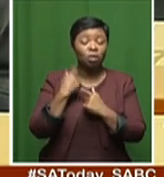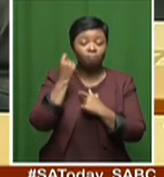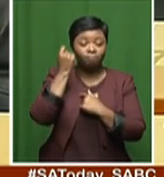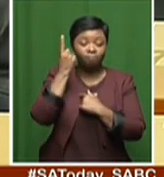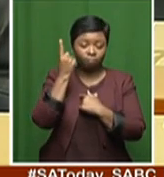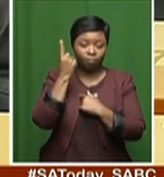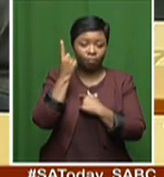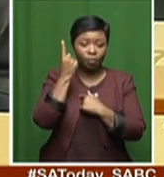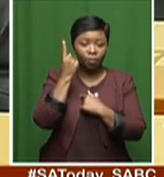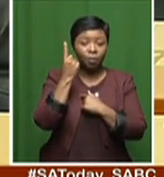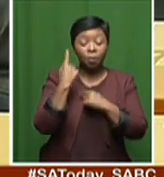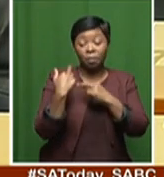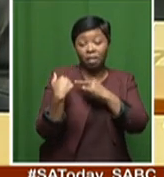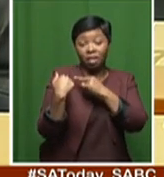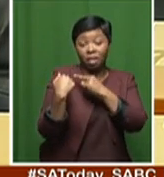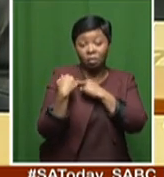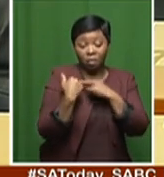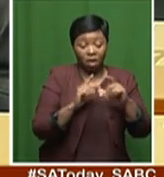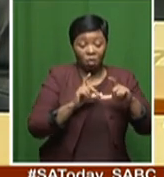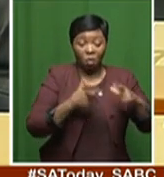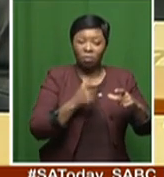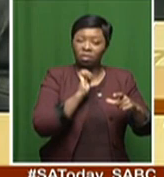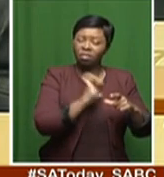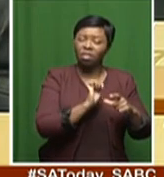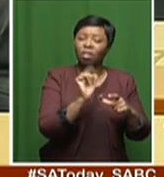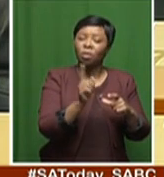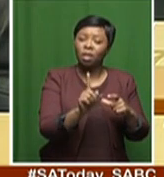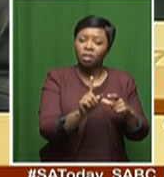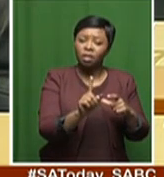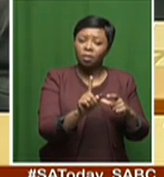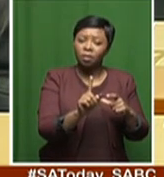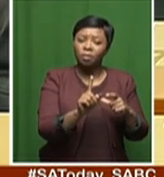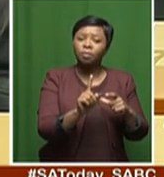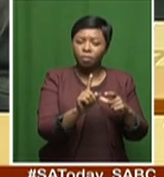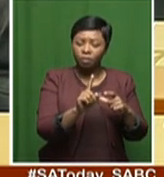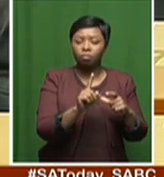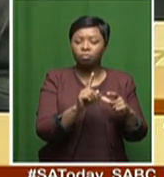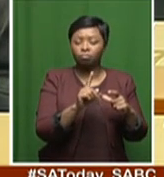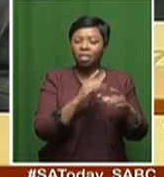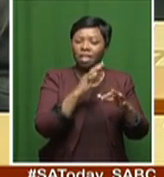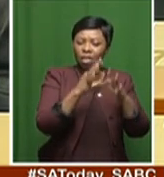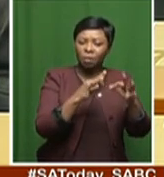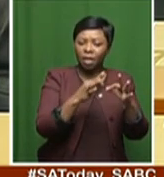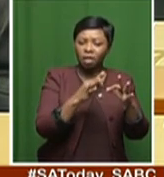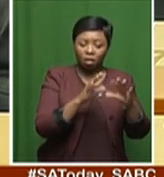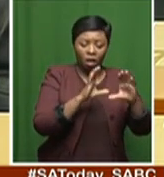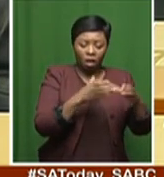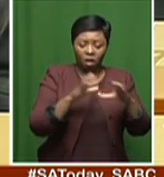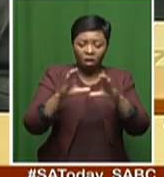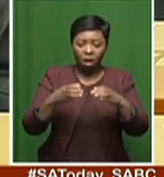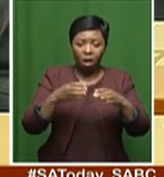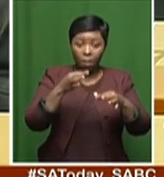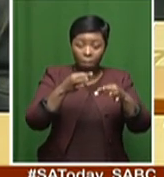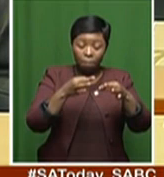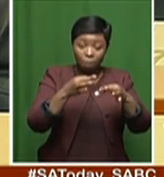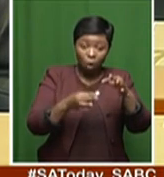of the Commission does not extend to how political parties must function, and that it is the sole prerogative